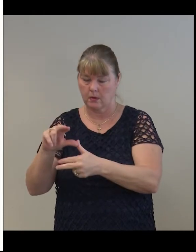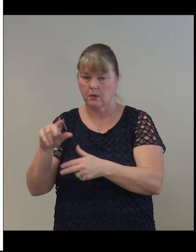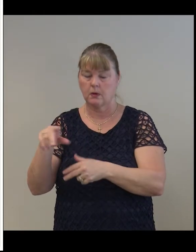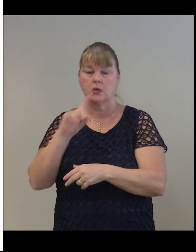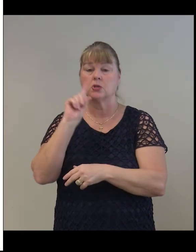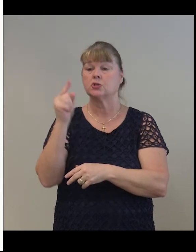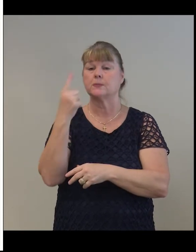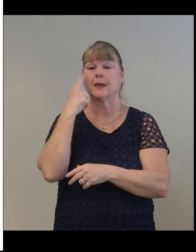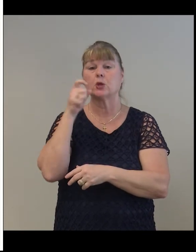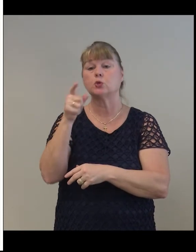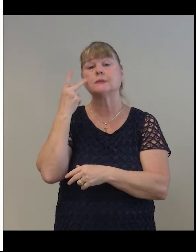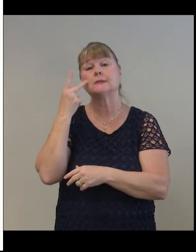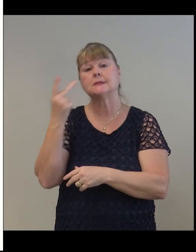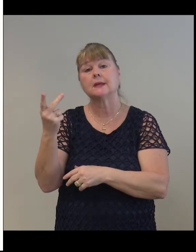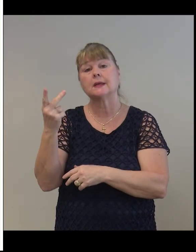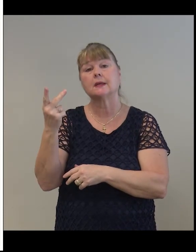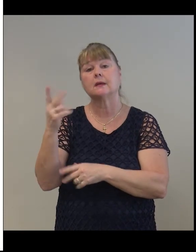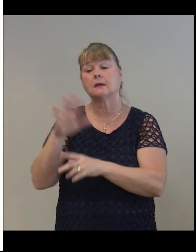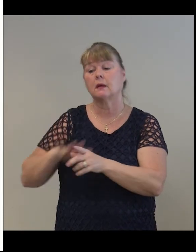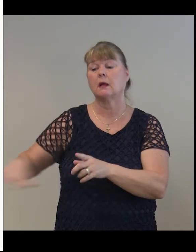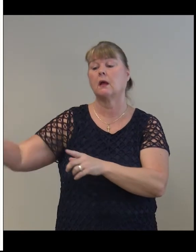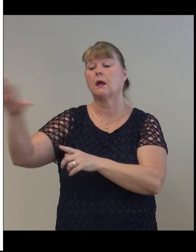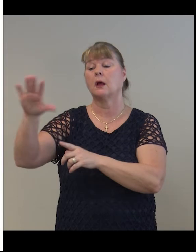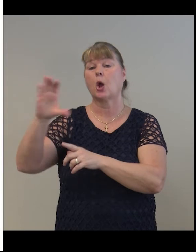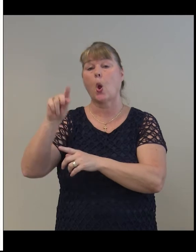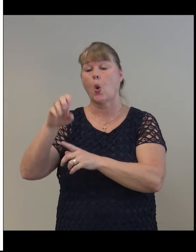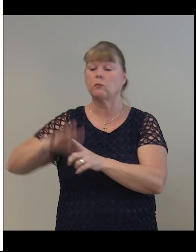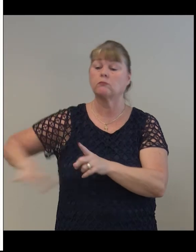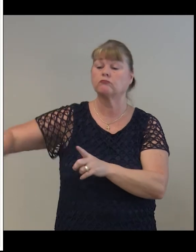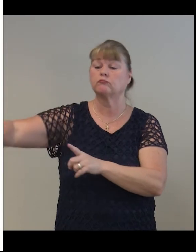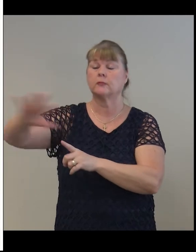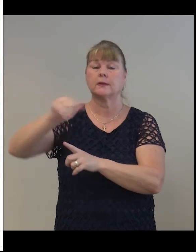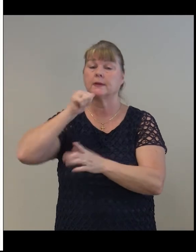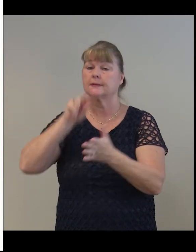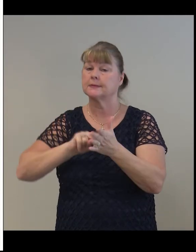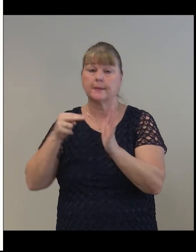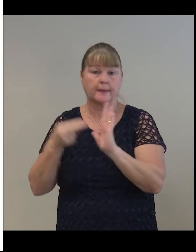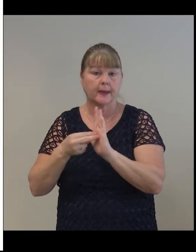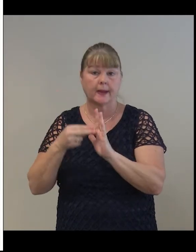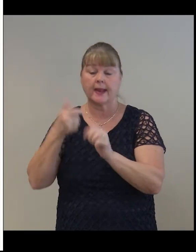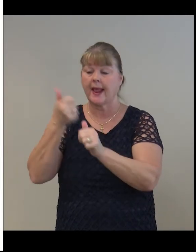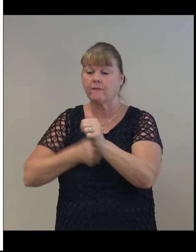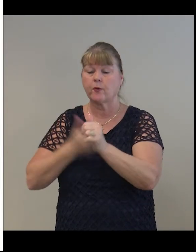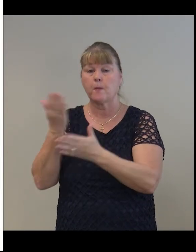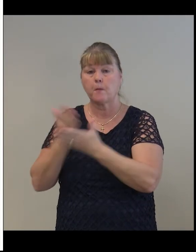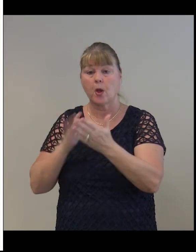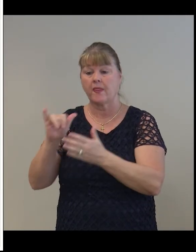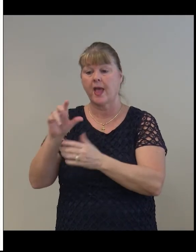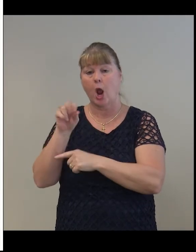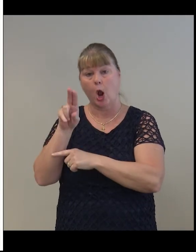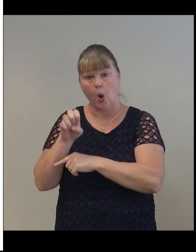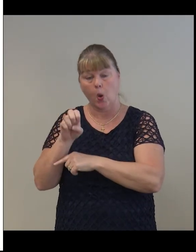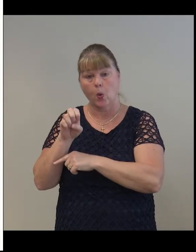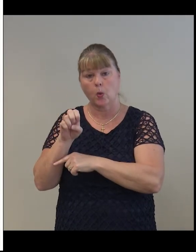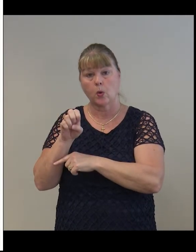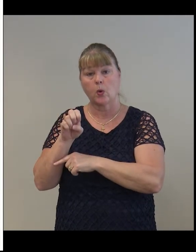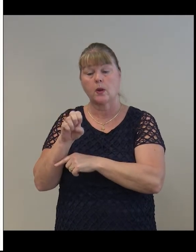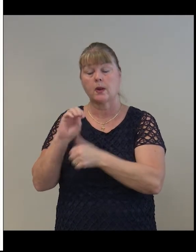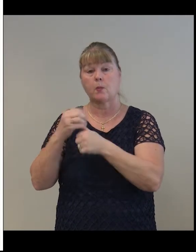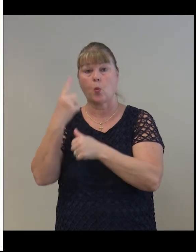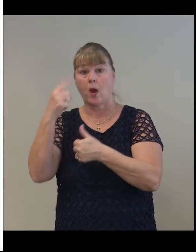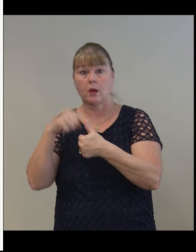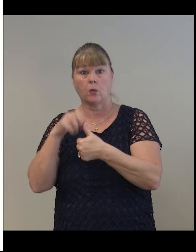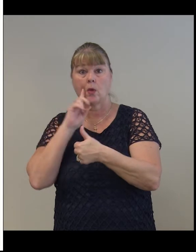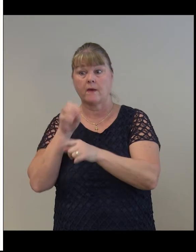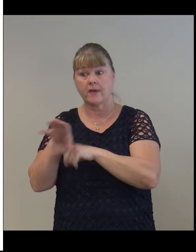storm. Just because you see that there's a giant cone here, that does not mean that every part of that cone,